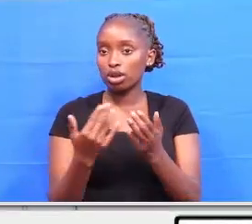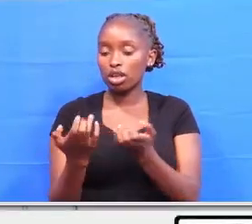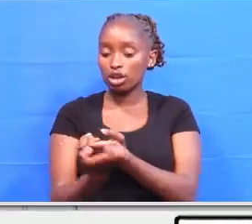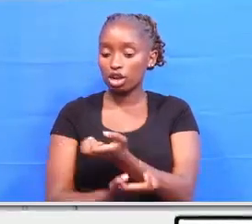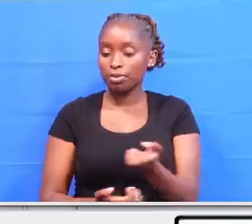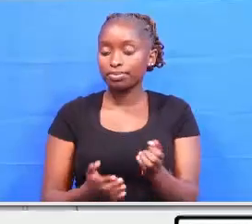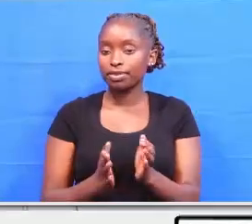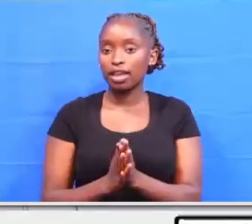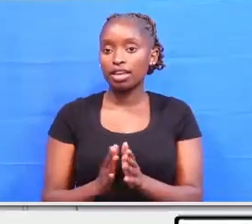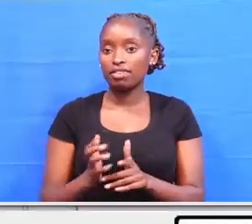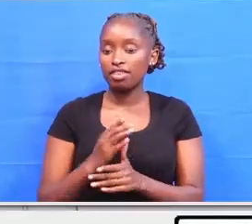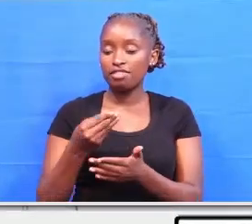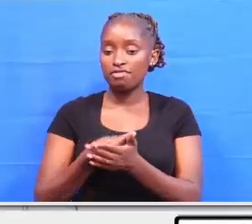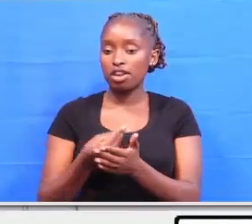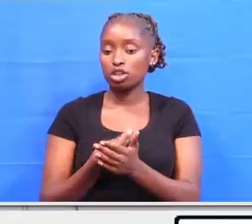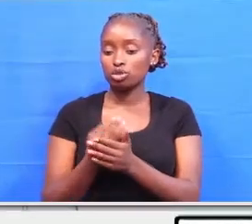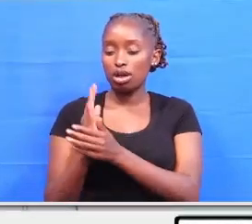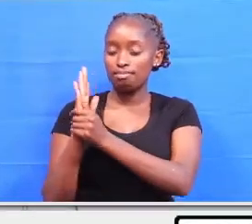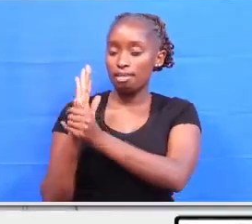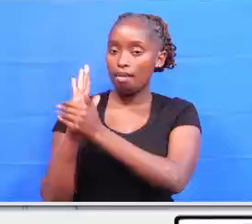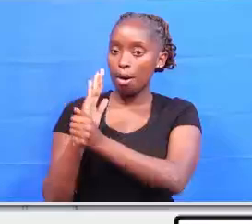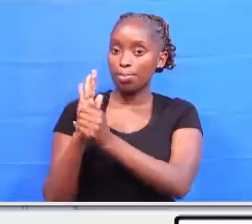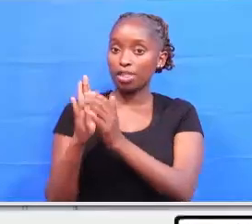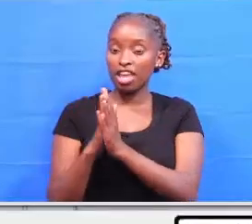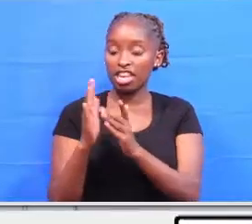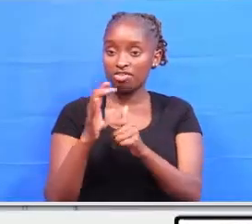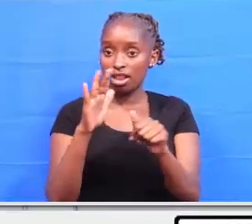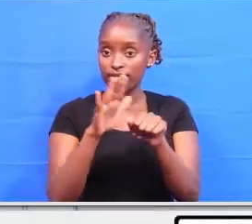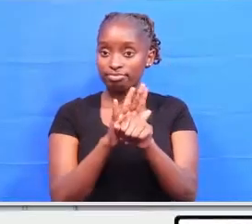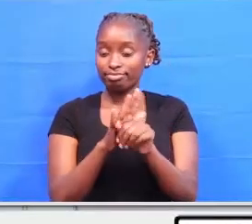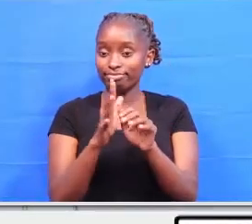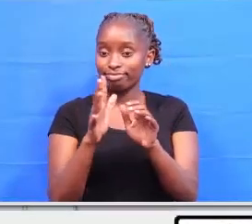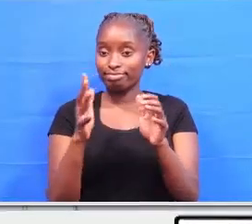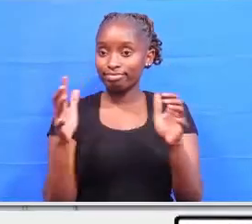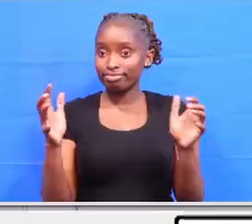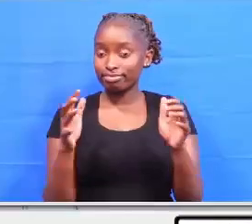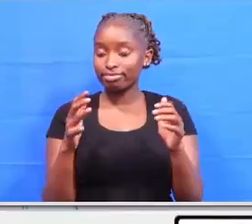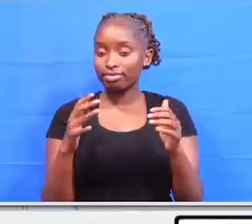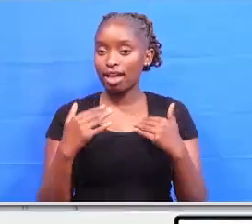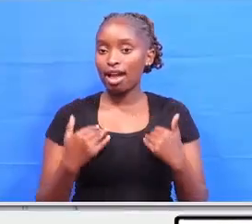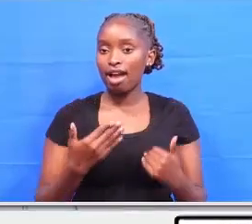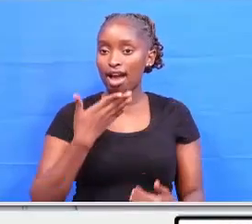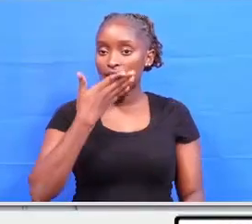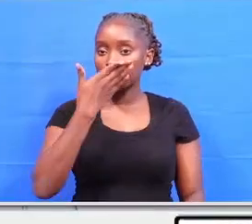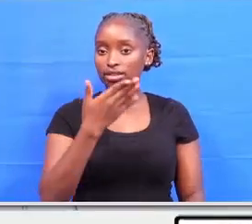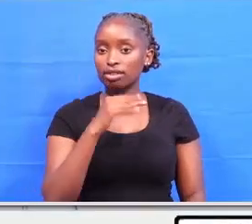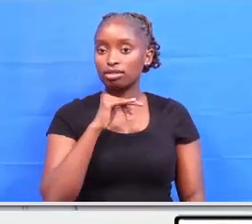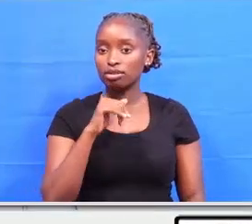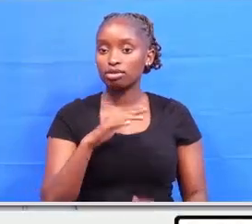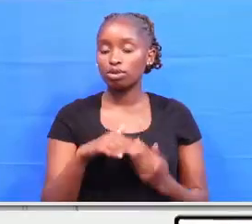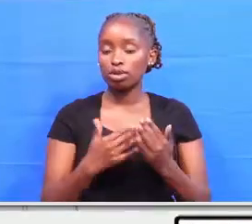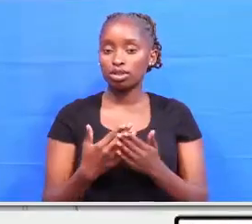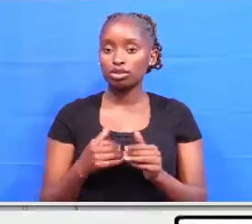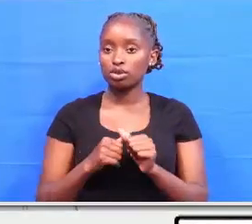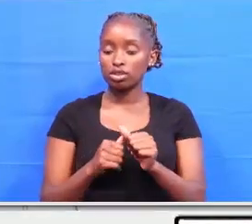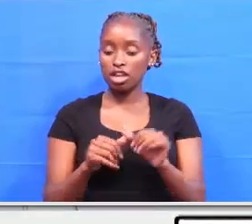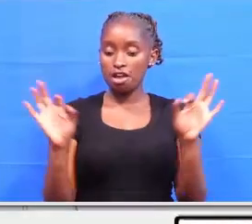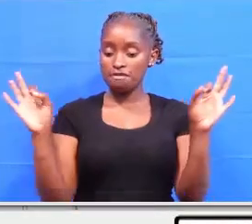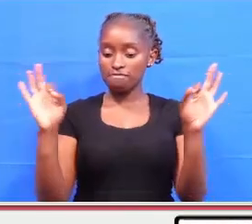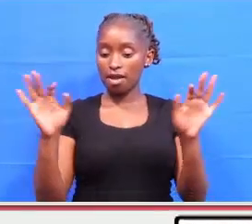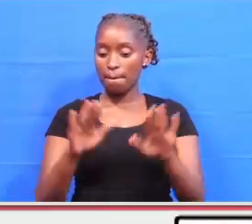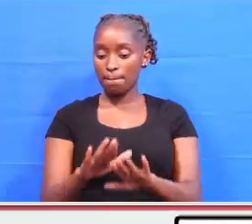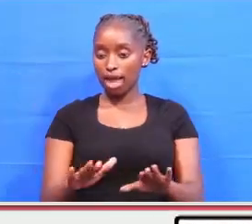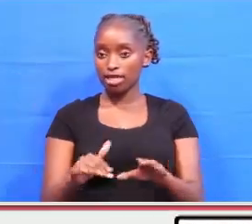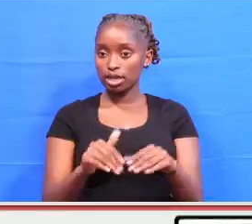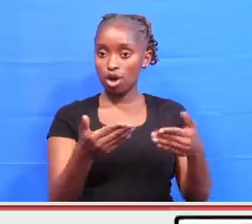financial experts, mm-hmm. and largely the answer is that it's not a wise thing. Right. In a free market, in an